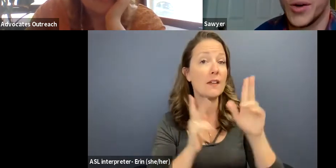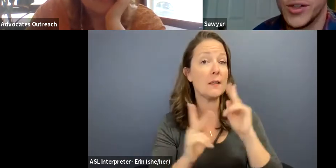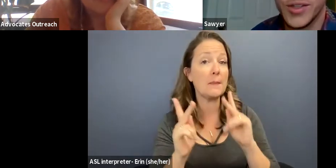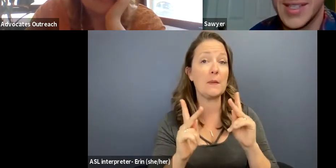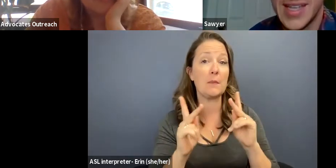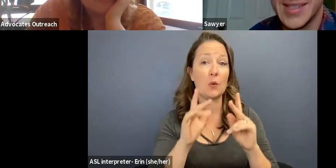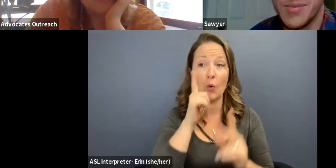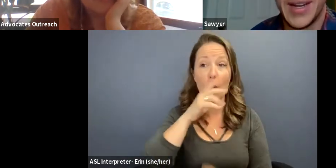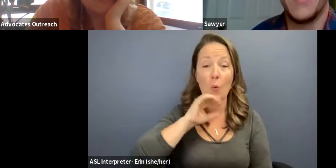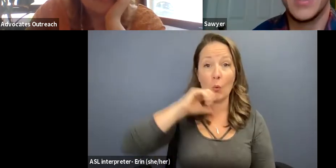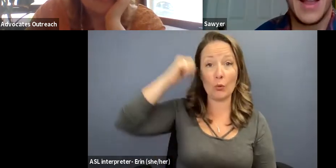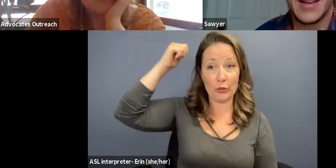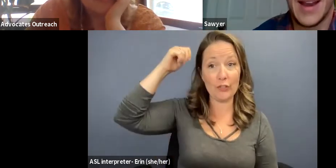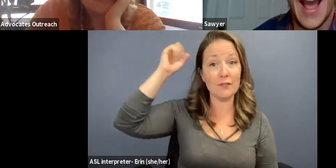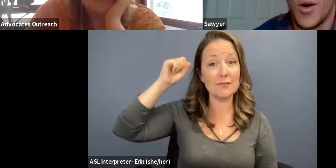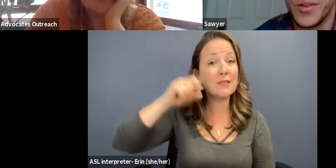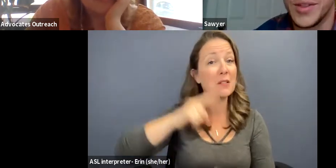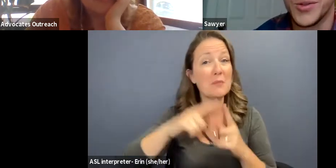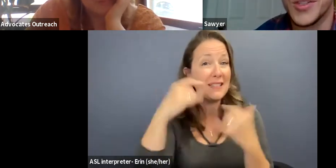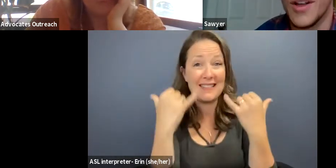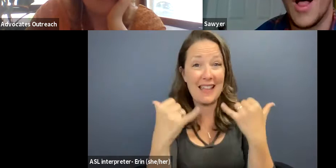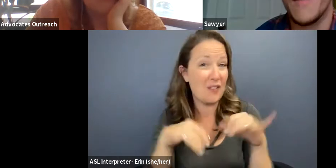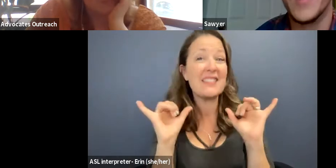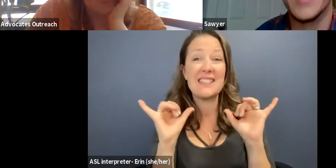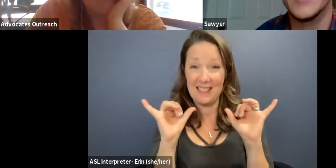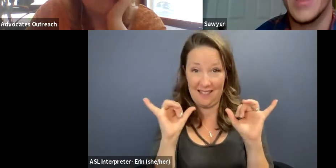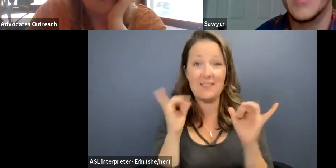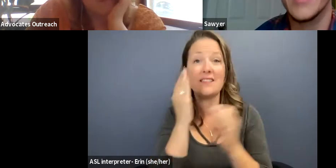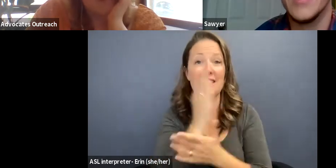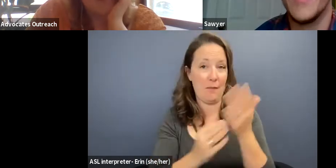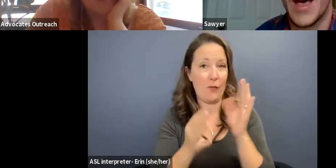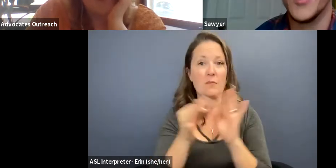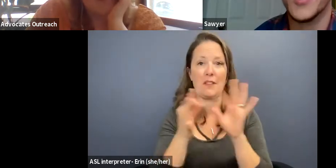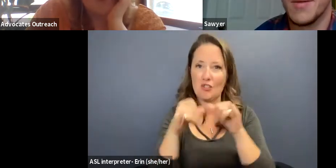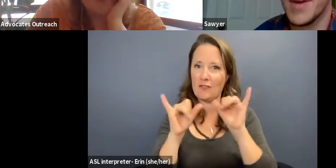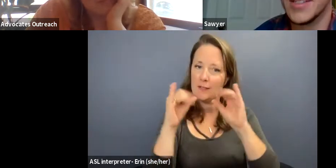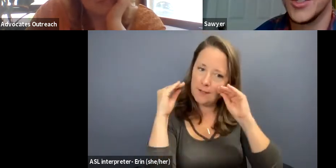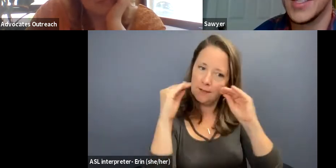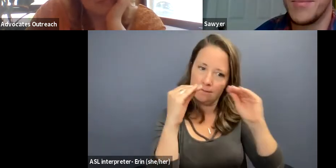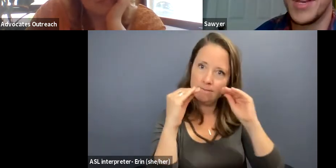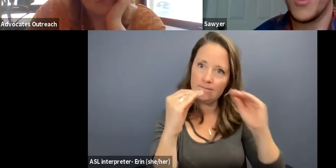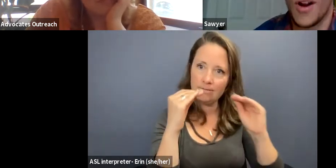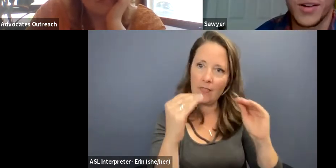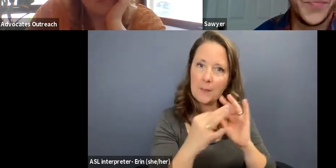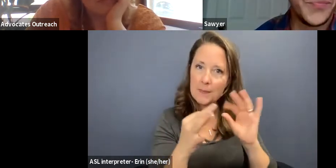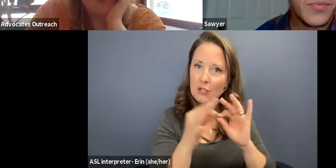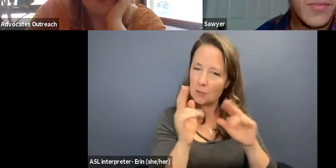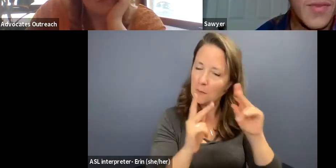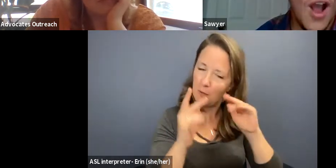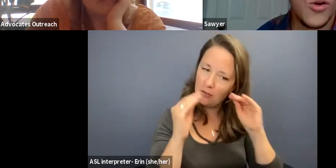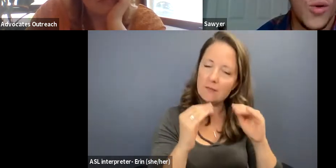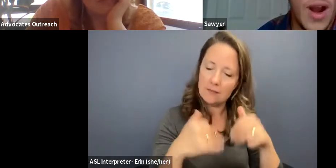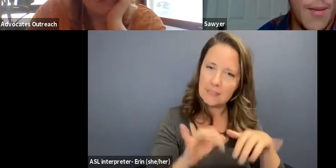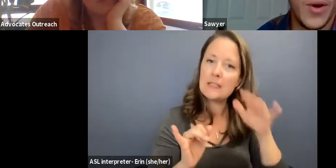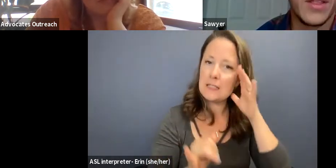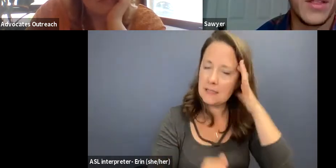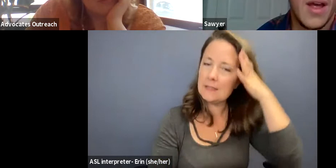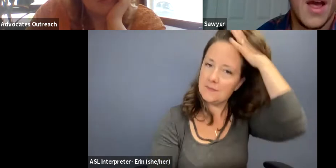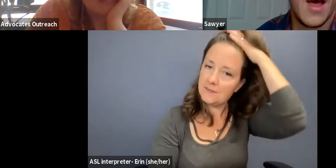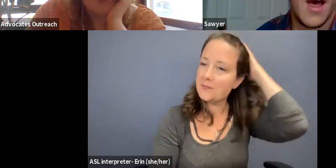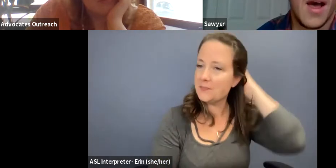So this could be anything about like any of the concepts that you see on the screen here, or just anything that comes to